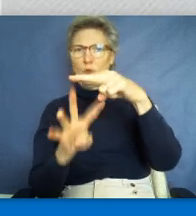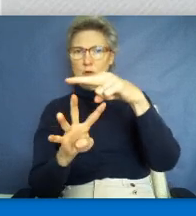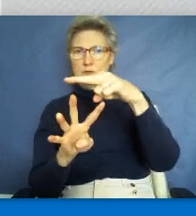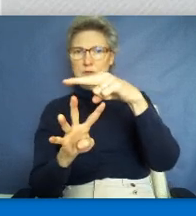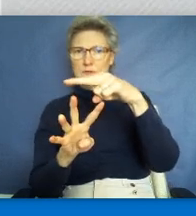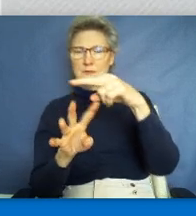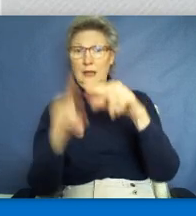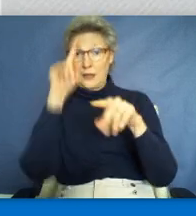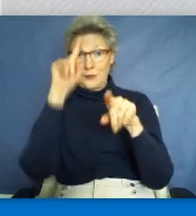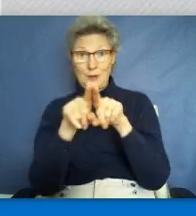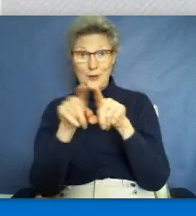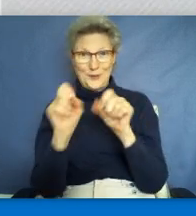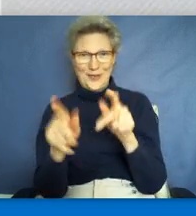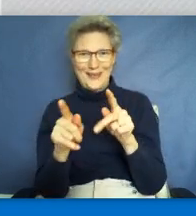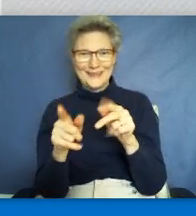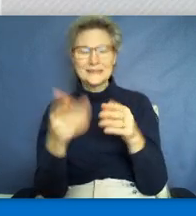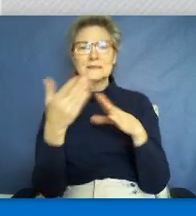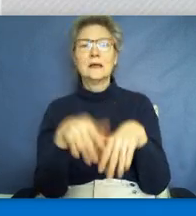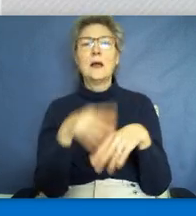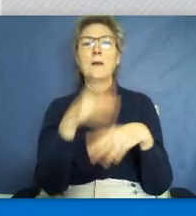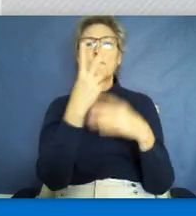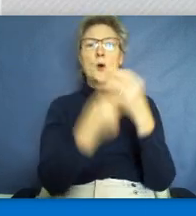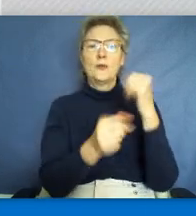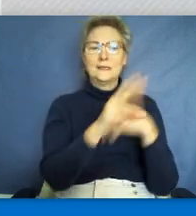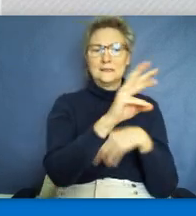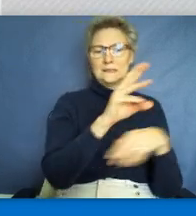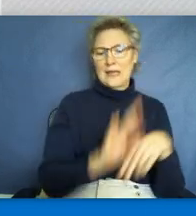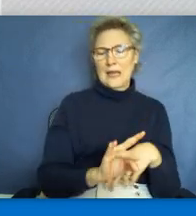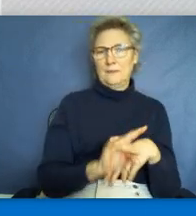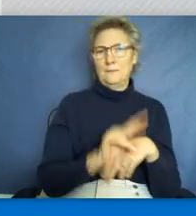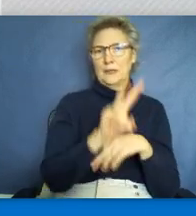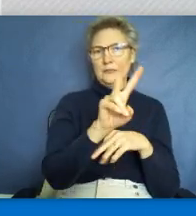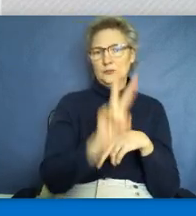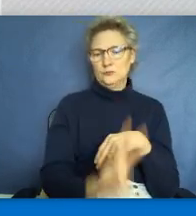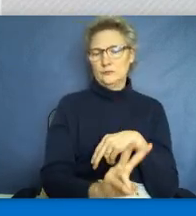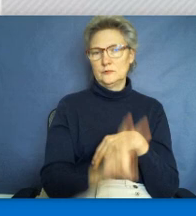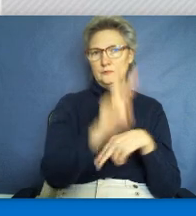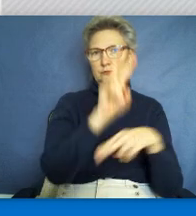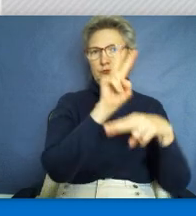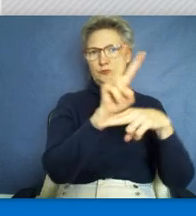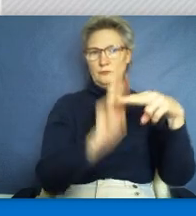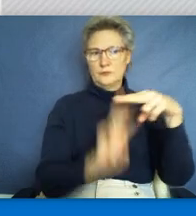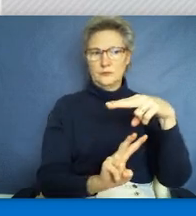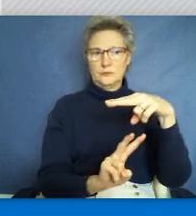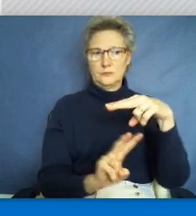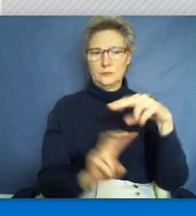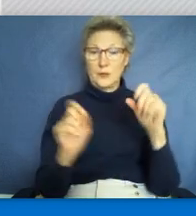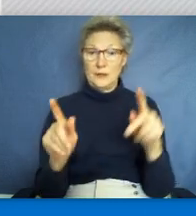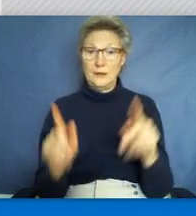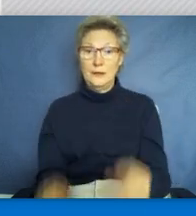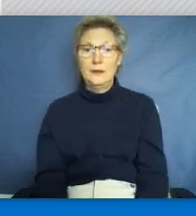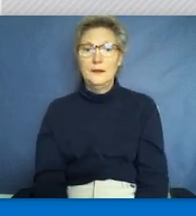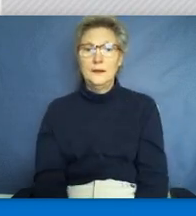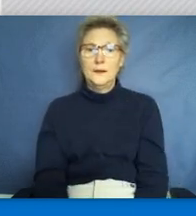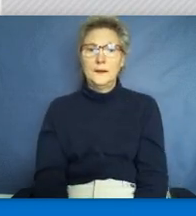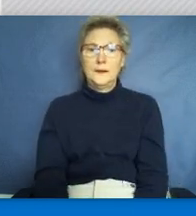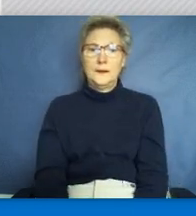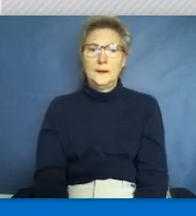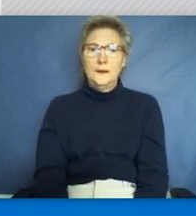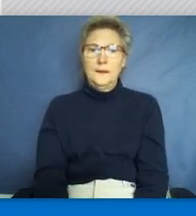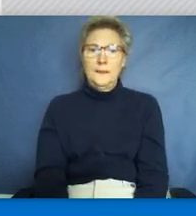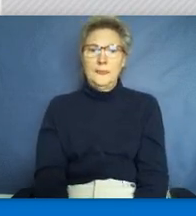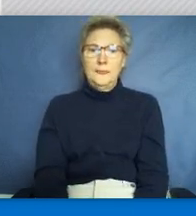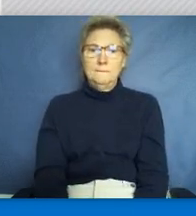3/4. I agree, because I can divide both my 6 and my 8 by 2. All right,